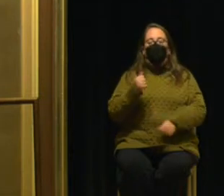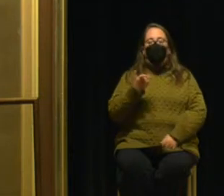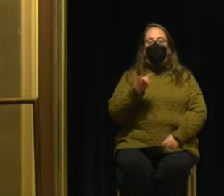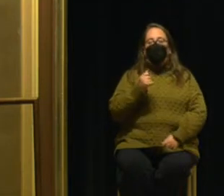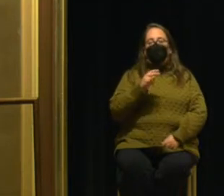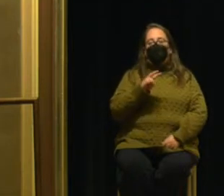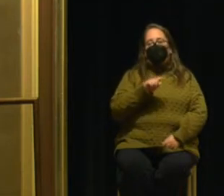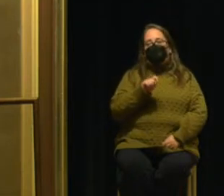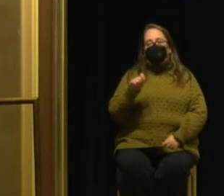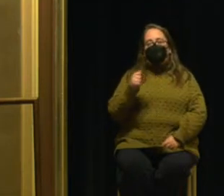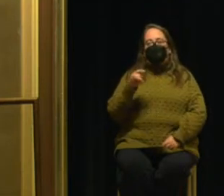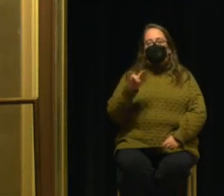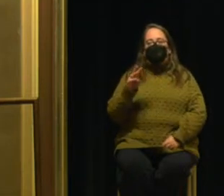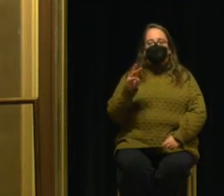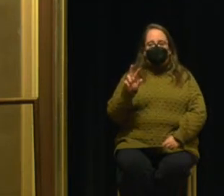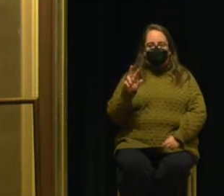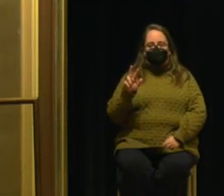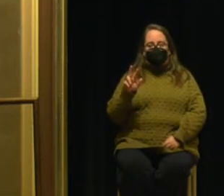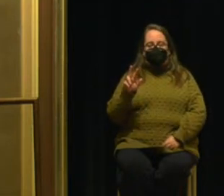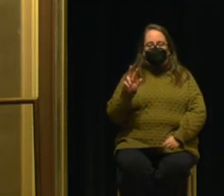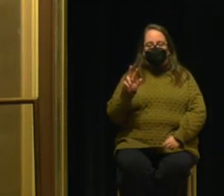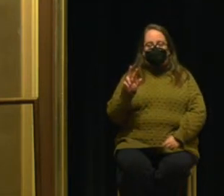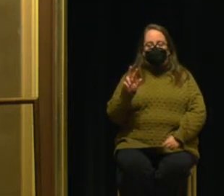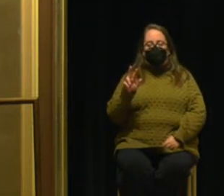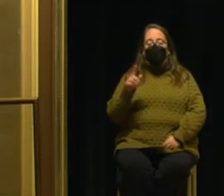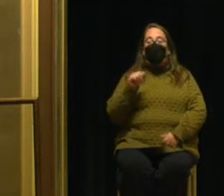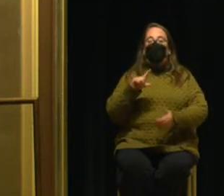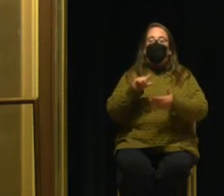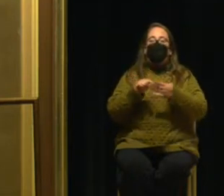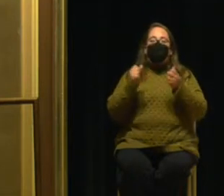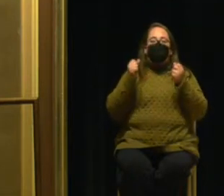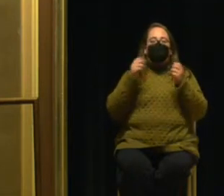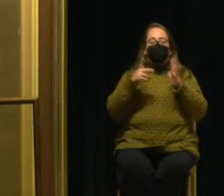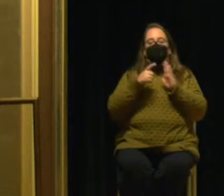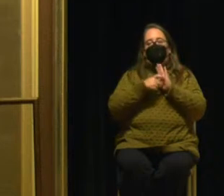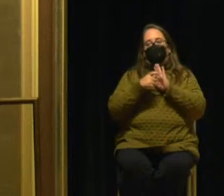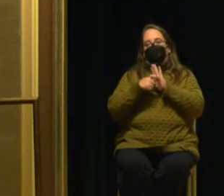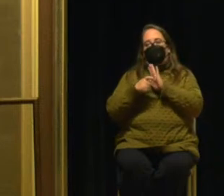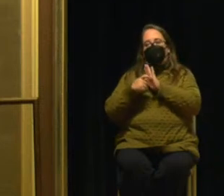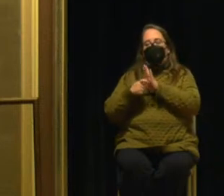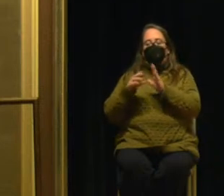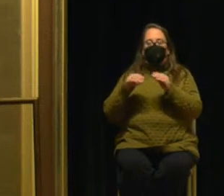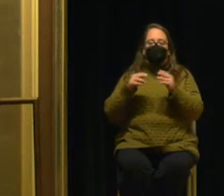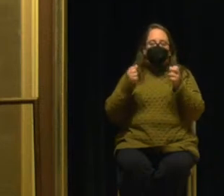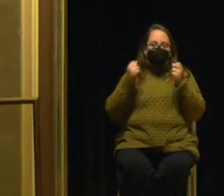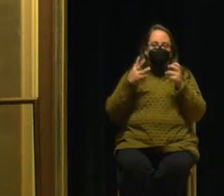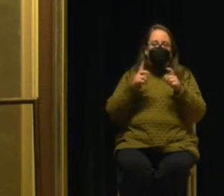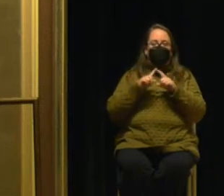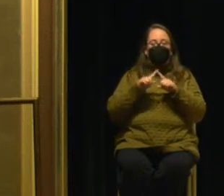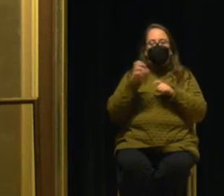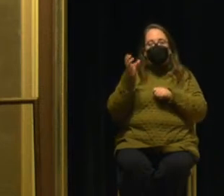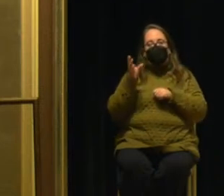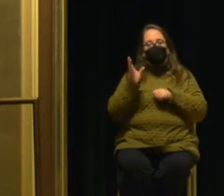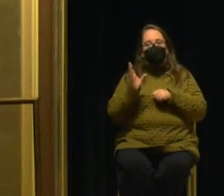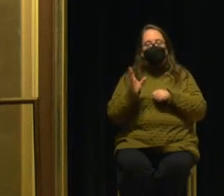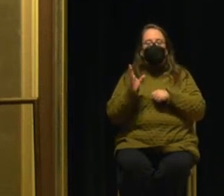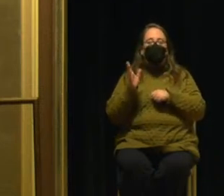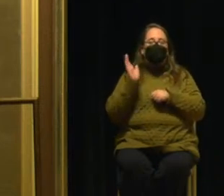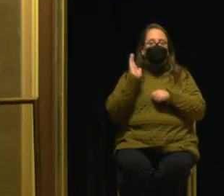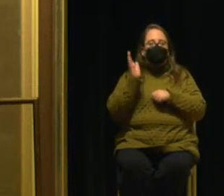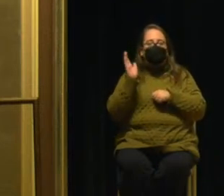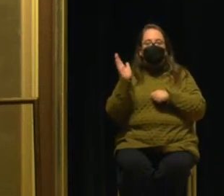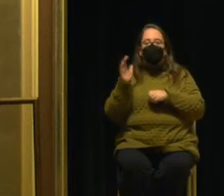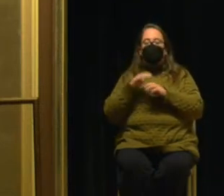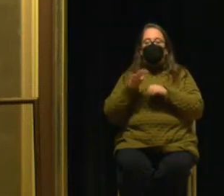1817 through 1863. He has published many articles, and he has given numerous lectures and presentations